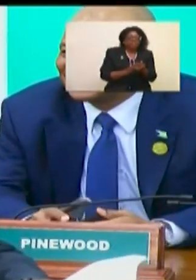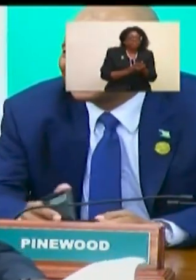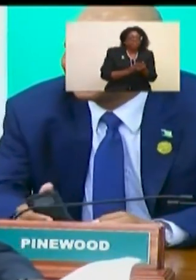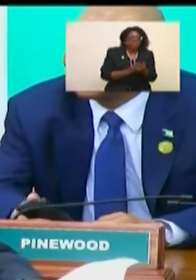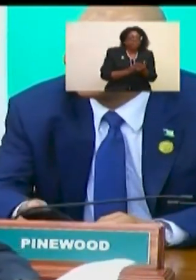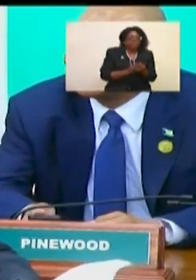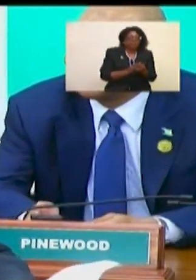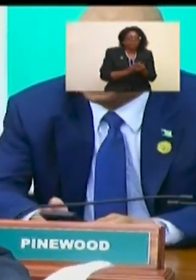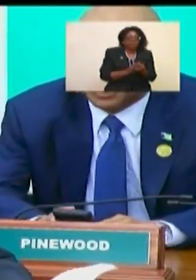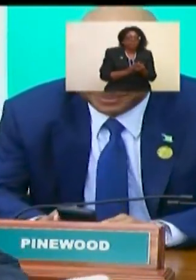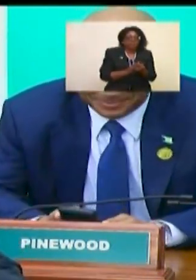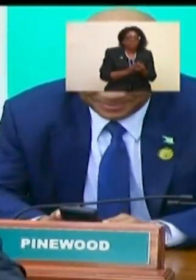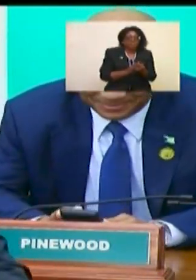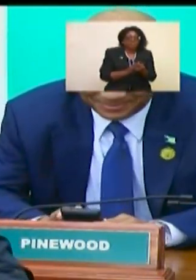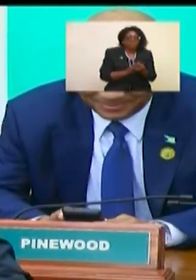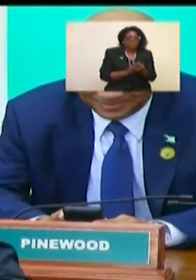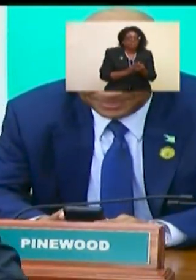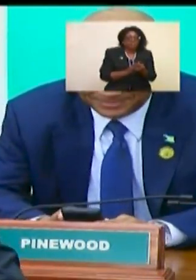route.